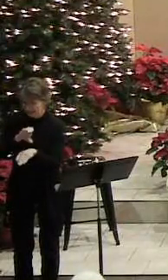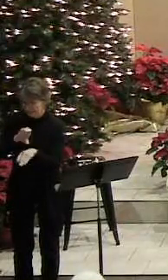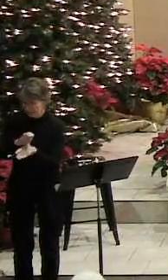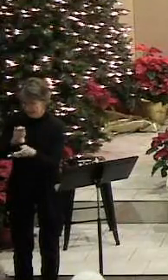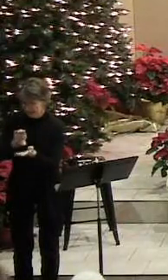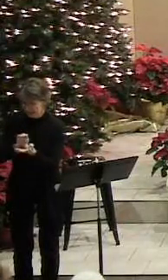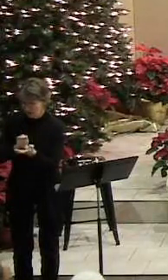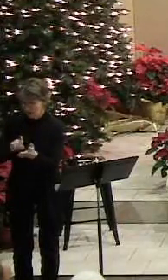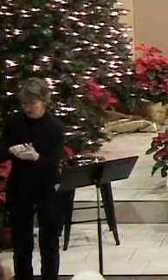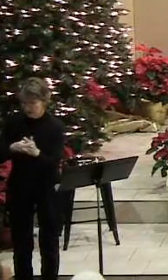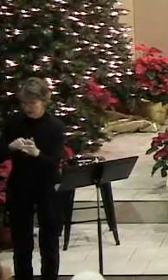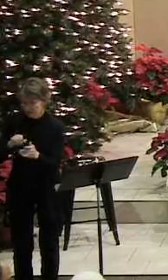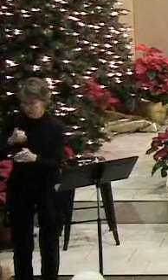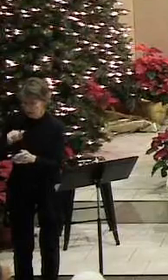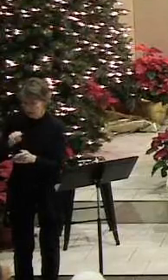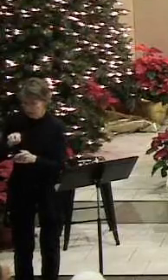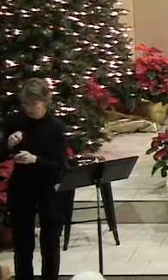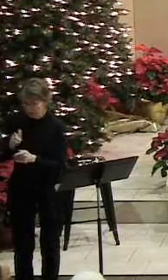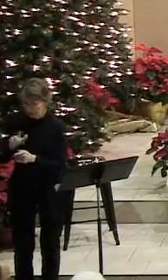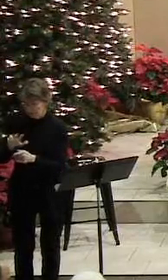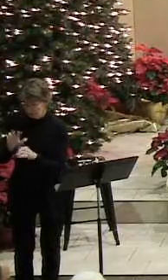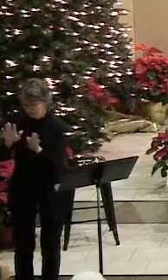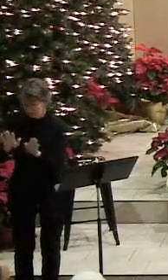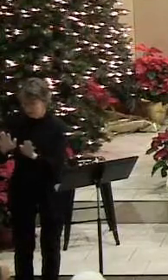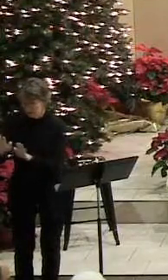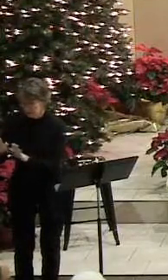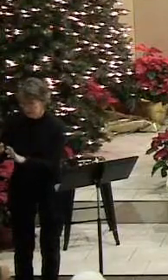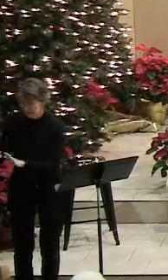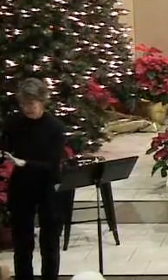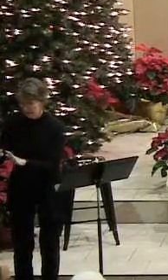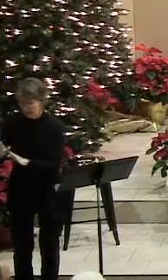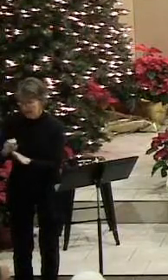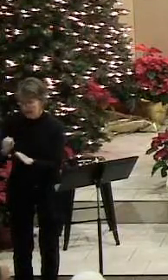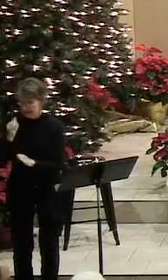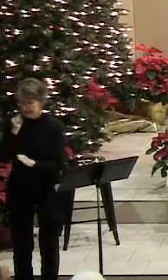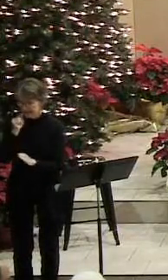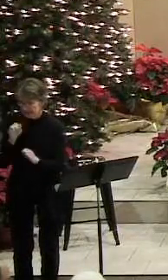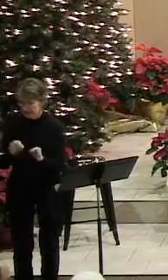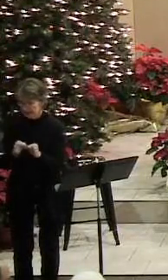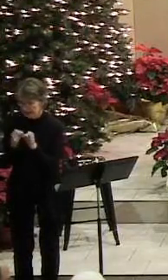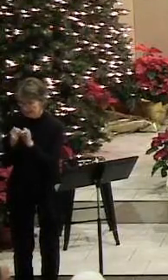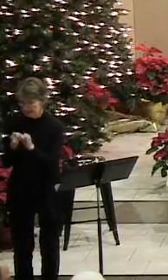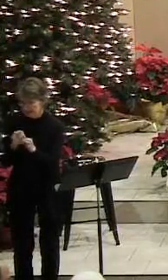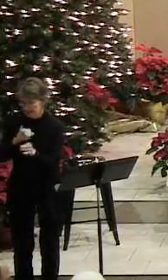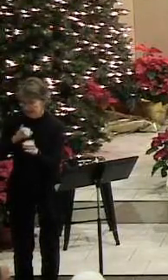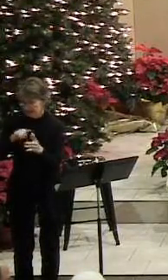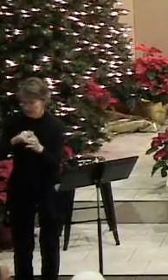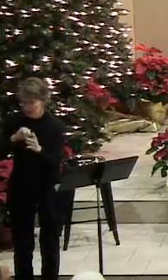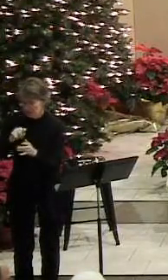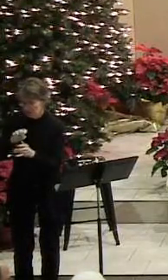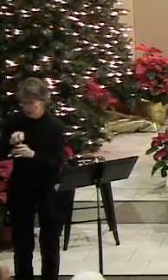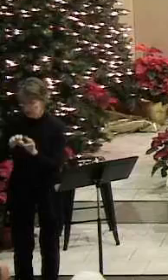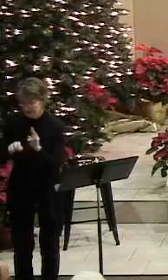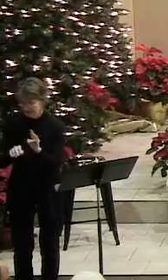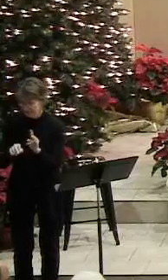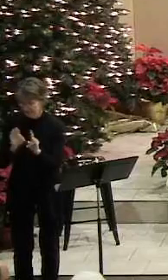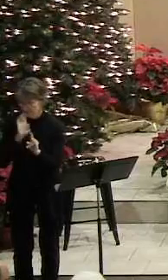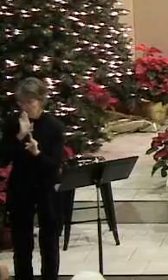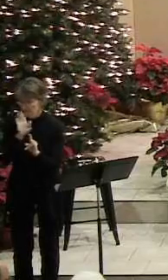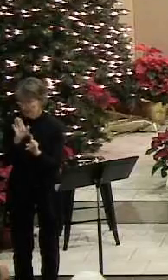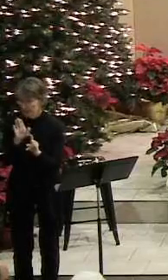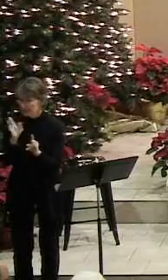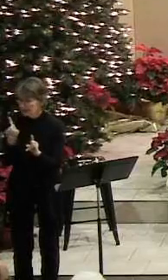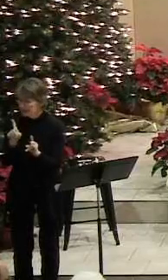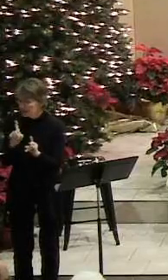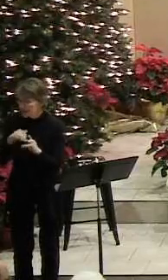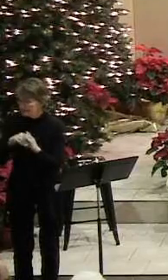Sunday, January 23rd, and daily Masses starting Monday, January 17th, will be held in the Mother Teresa